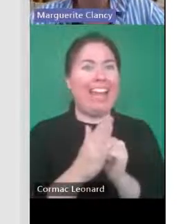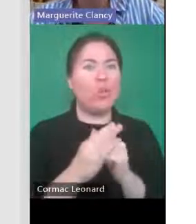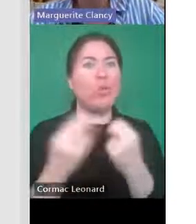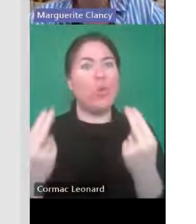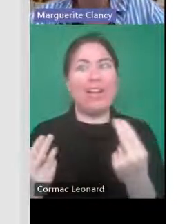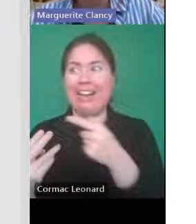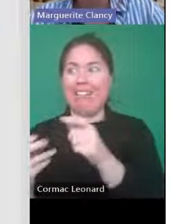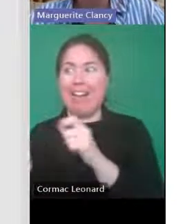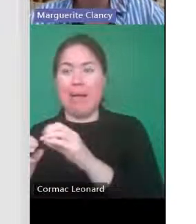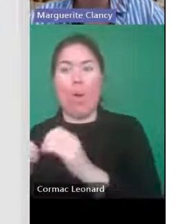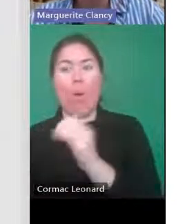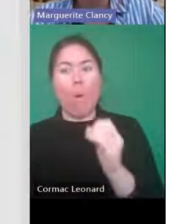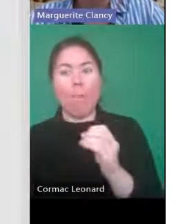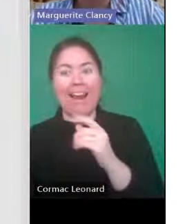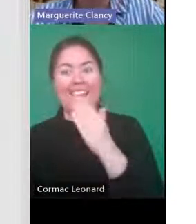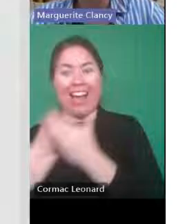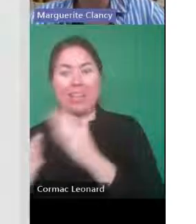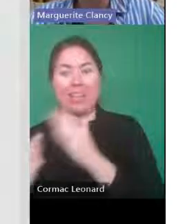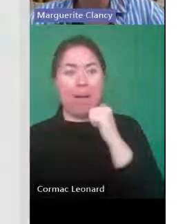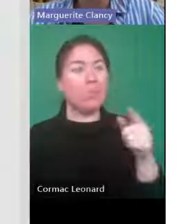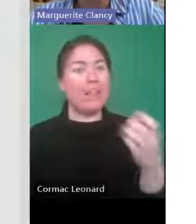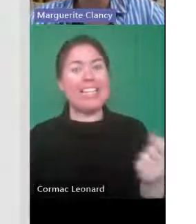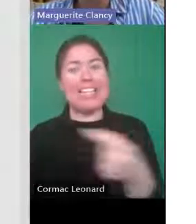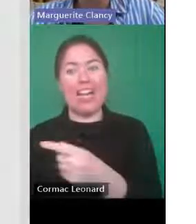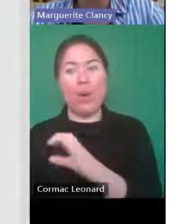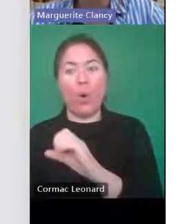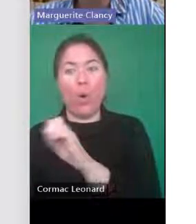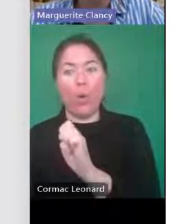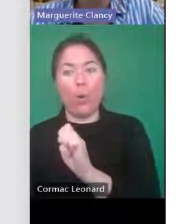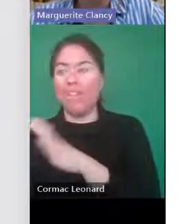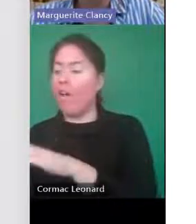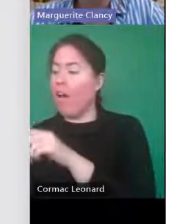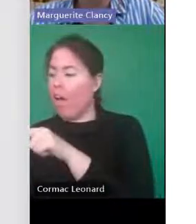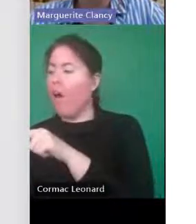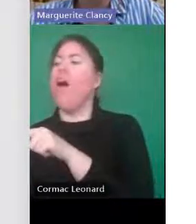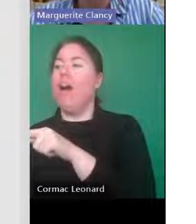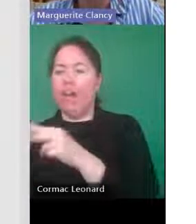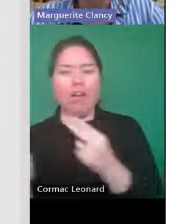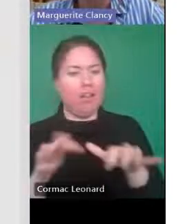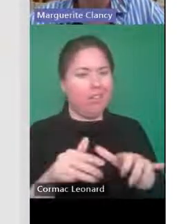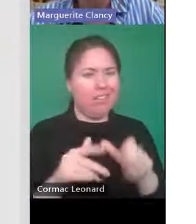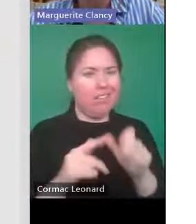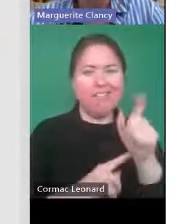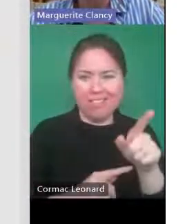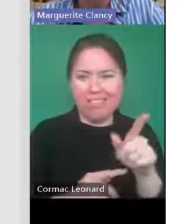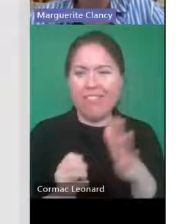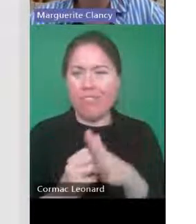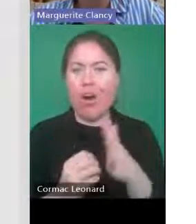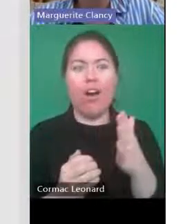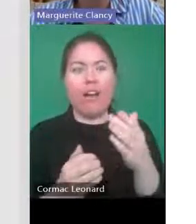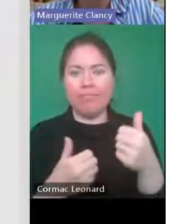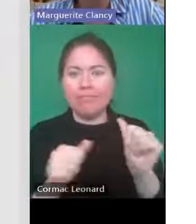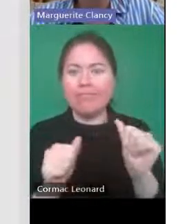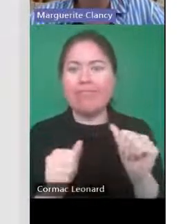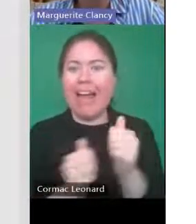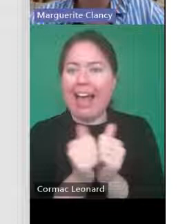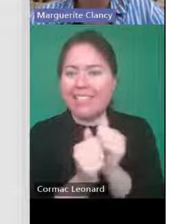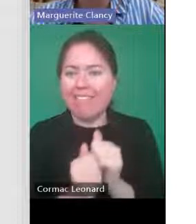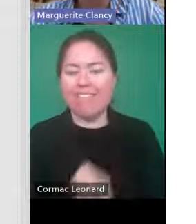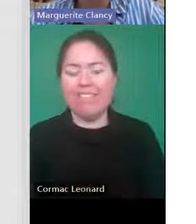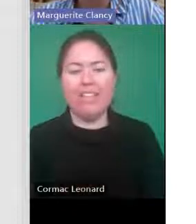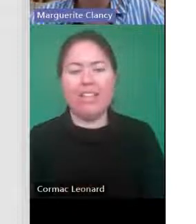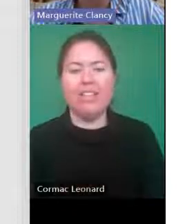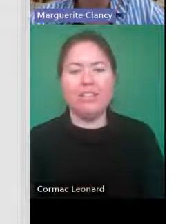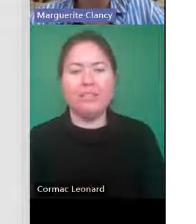because a code will be issued to your email, and you will have to input that information in